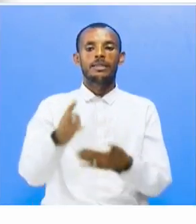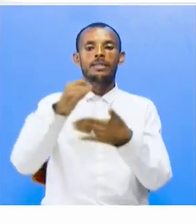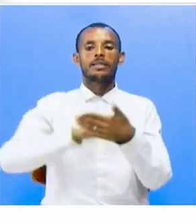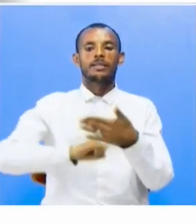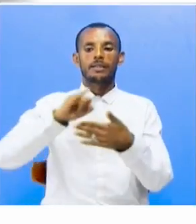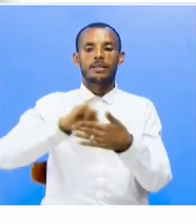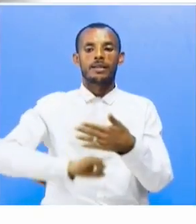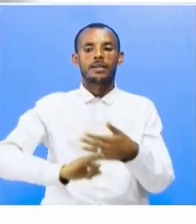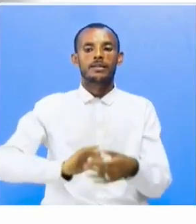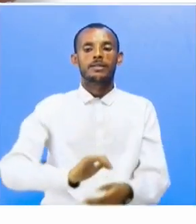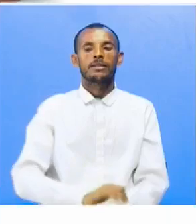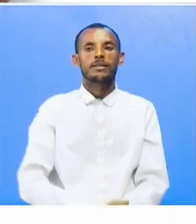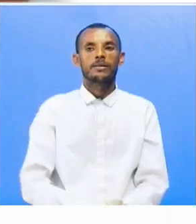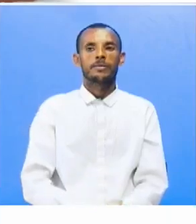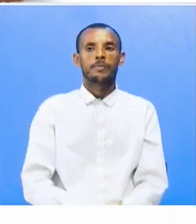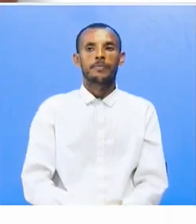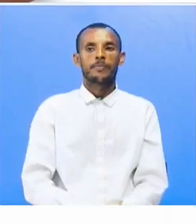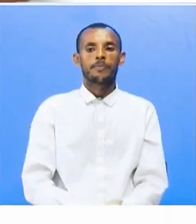interest